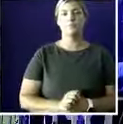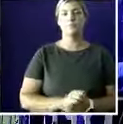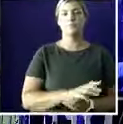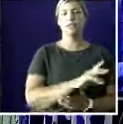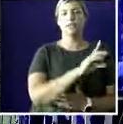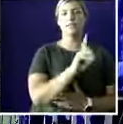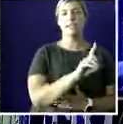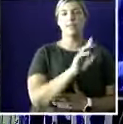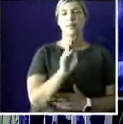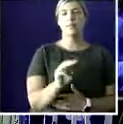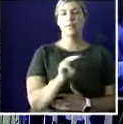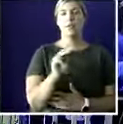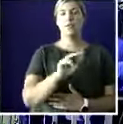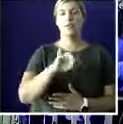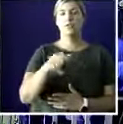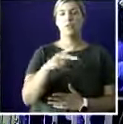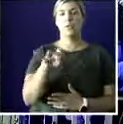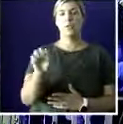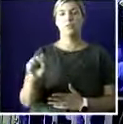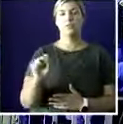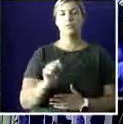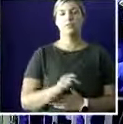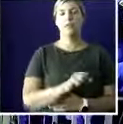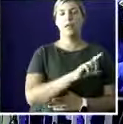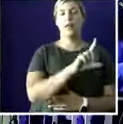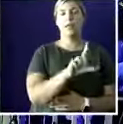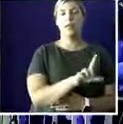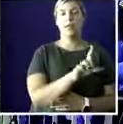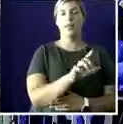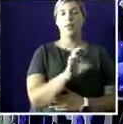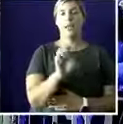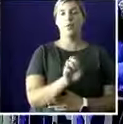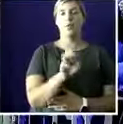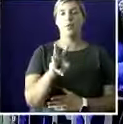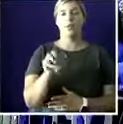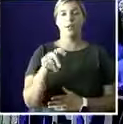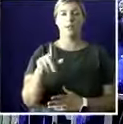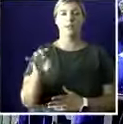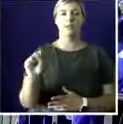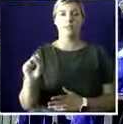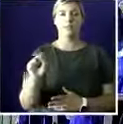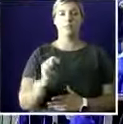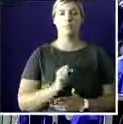David Michael Jones. Blaine Edward Willis.